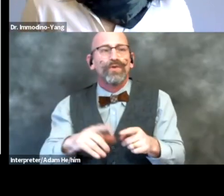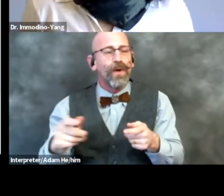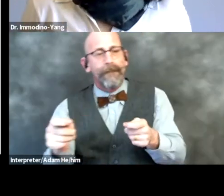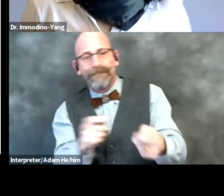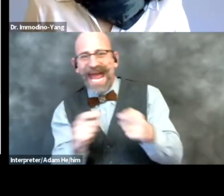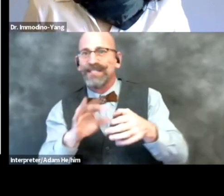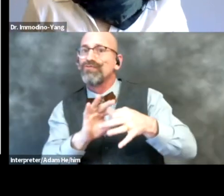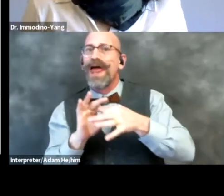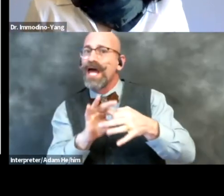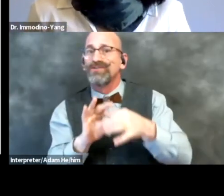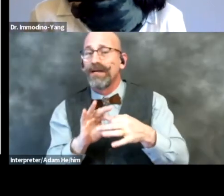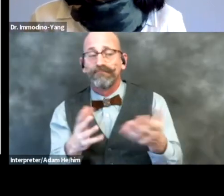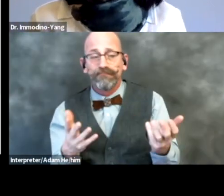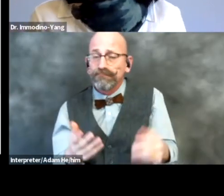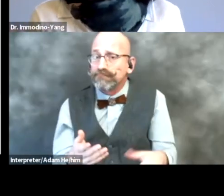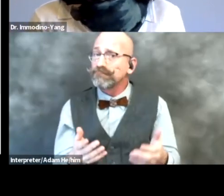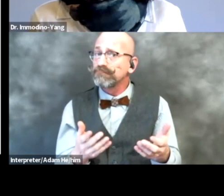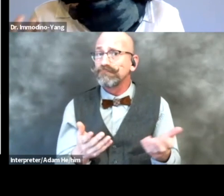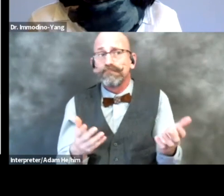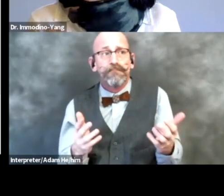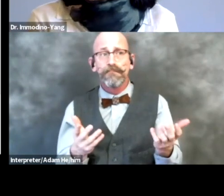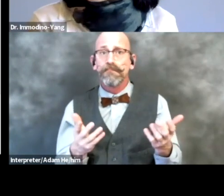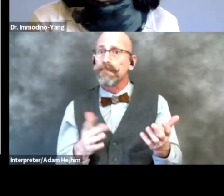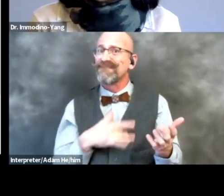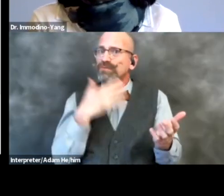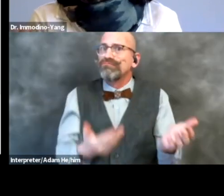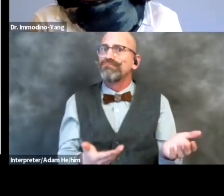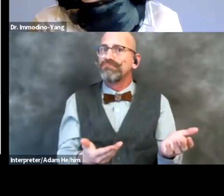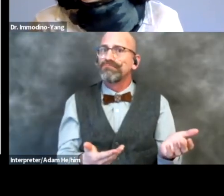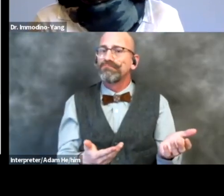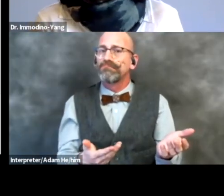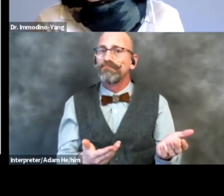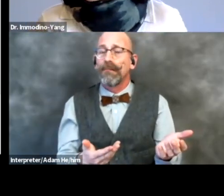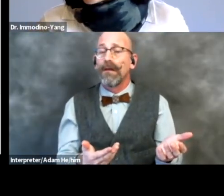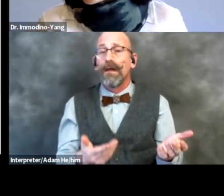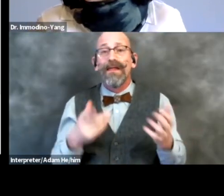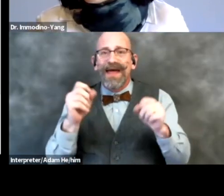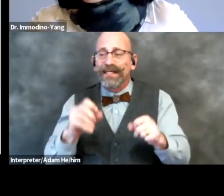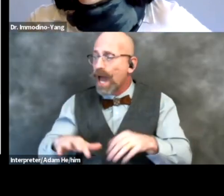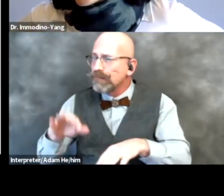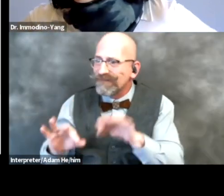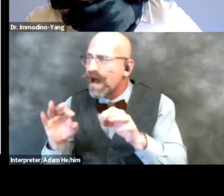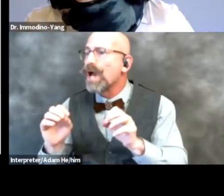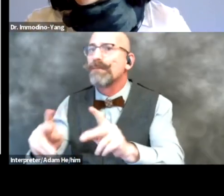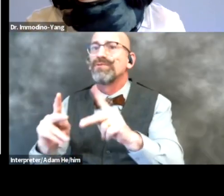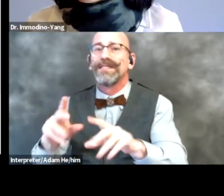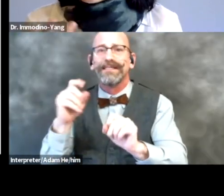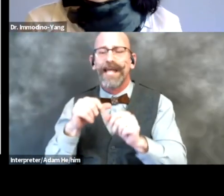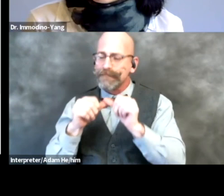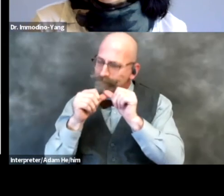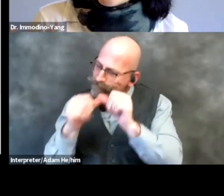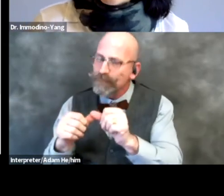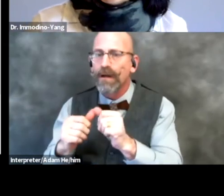feel good, their ability to find opportunities and to stick with those opportunities that they feel are